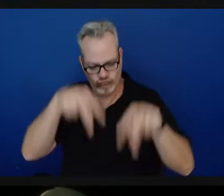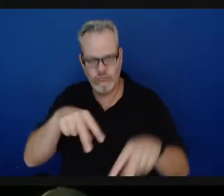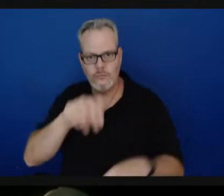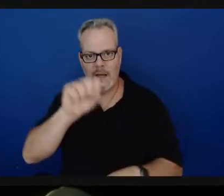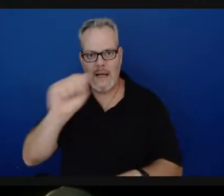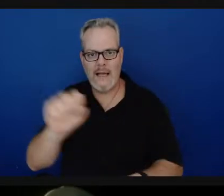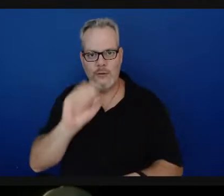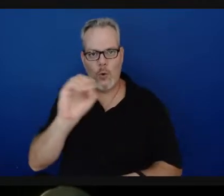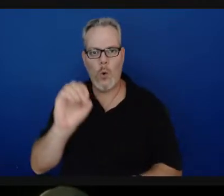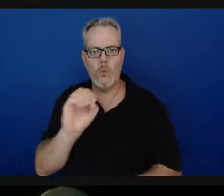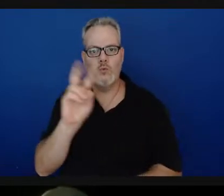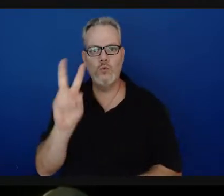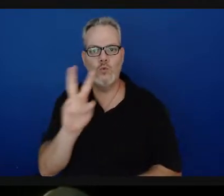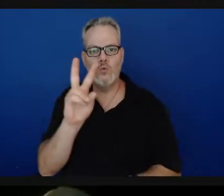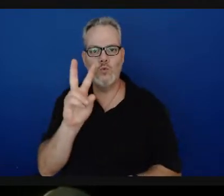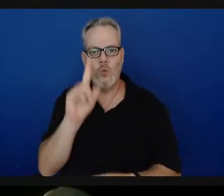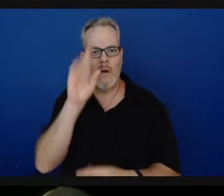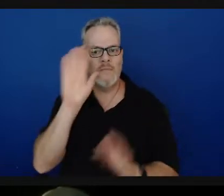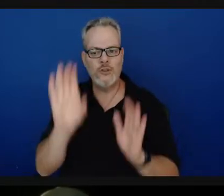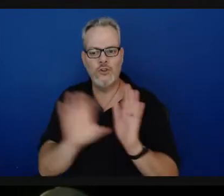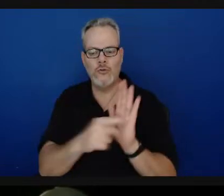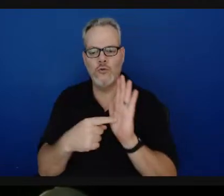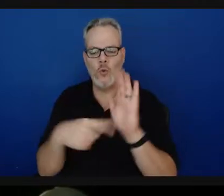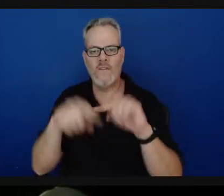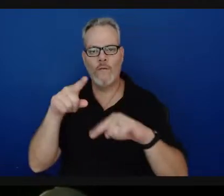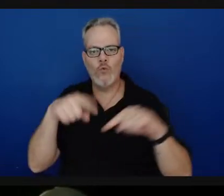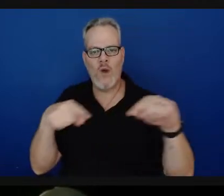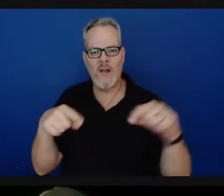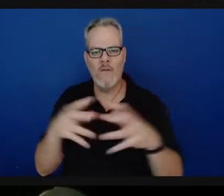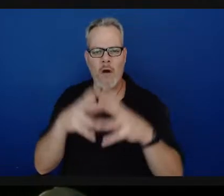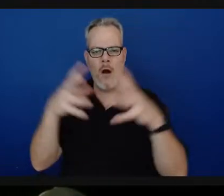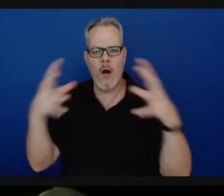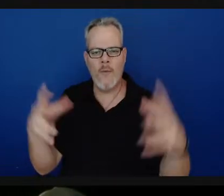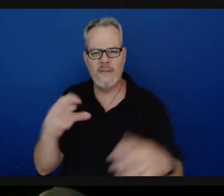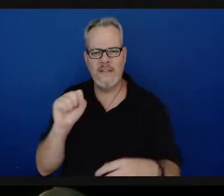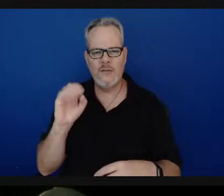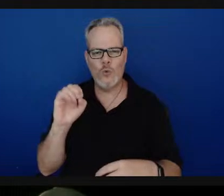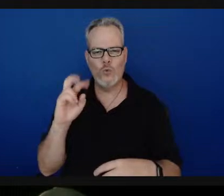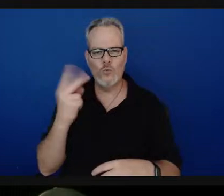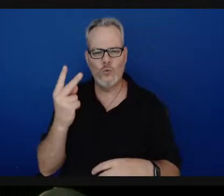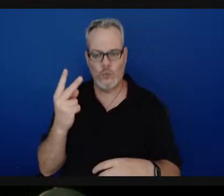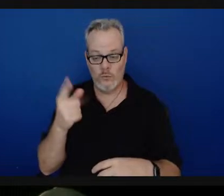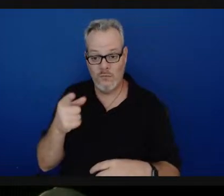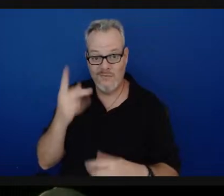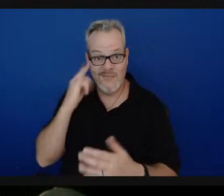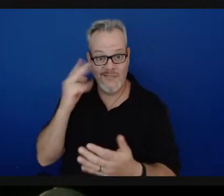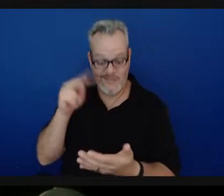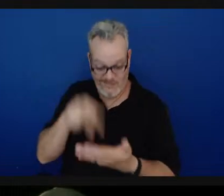showing concentrations of sulfur dioxide yesterday as viewed from space.